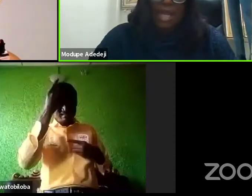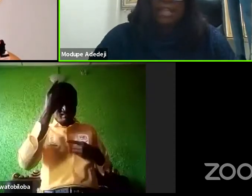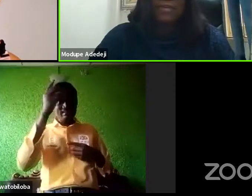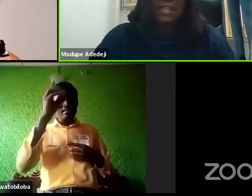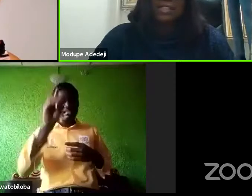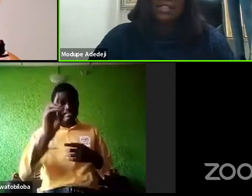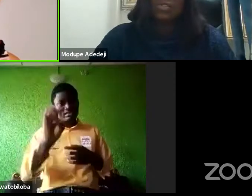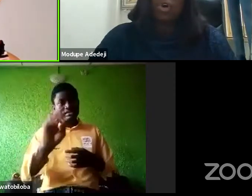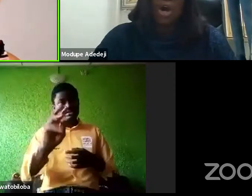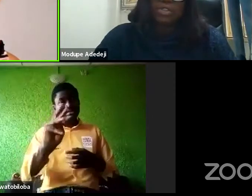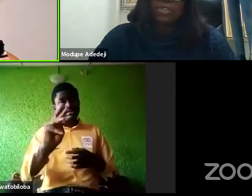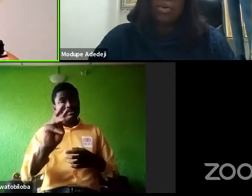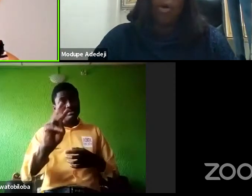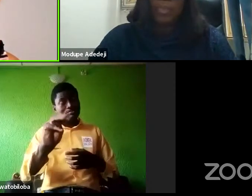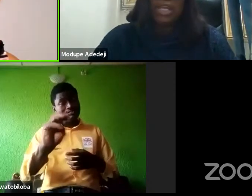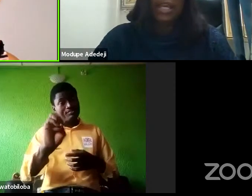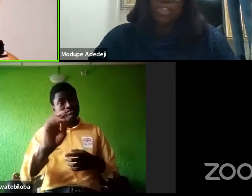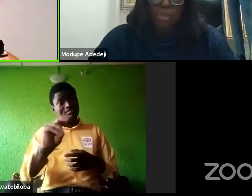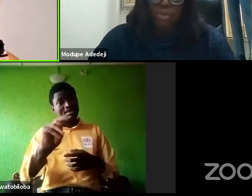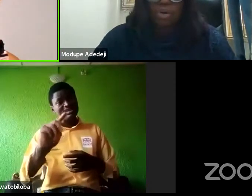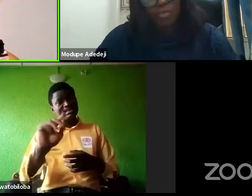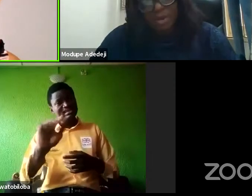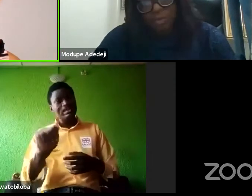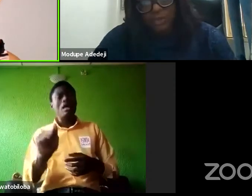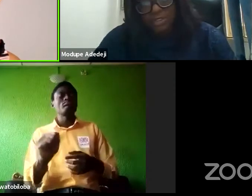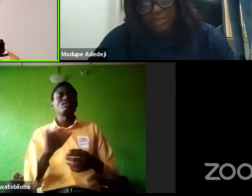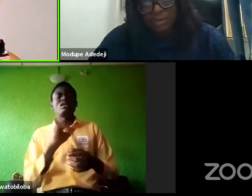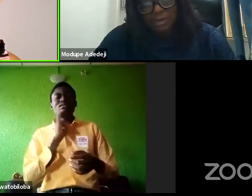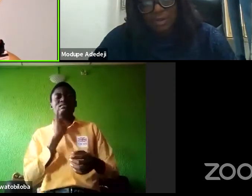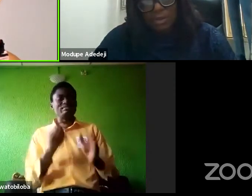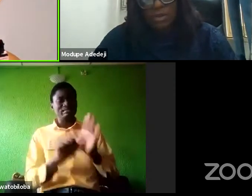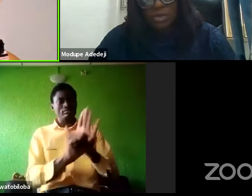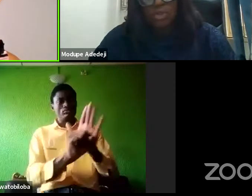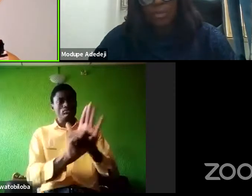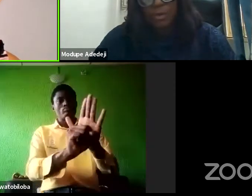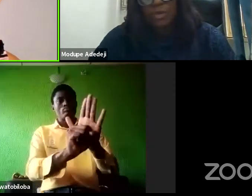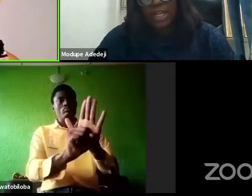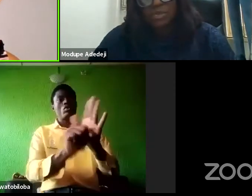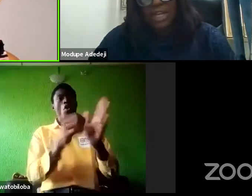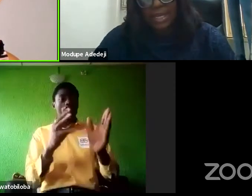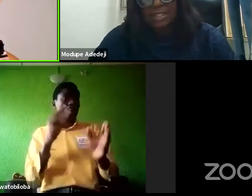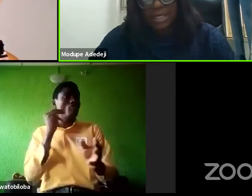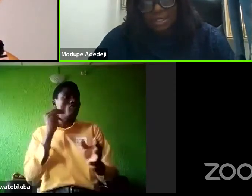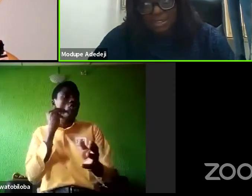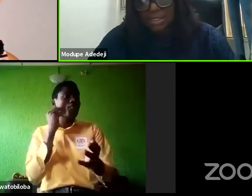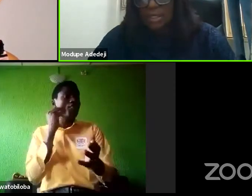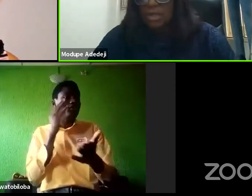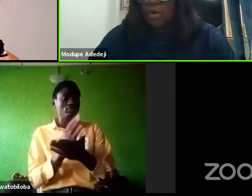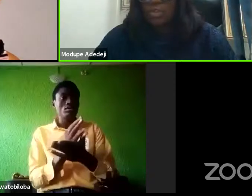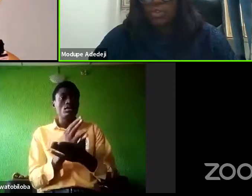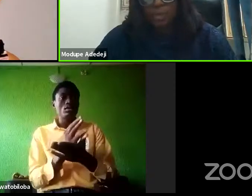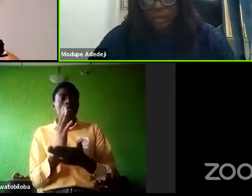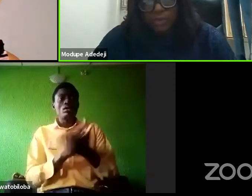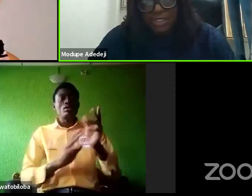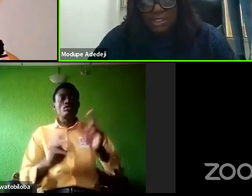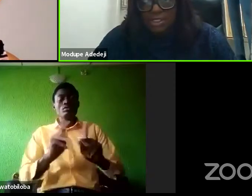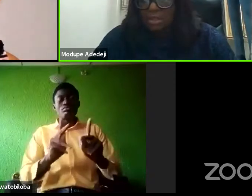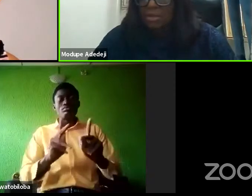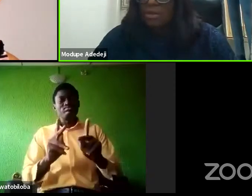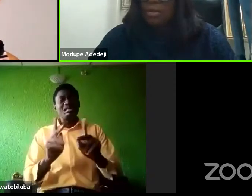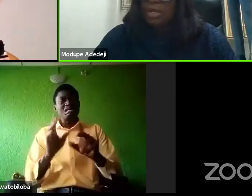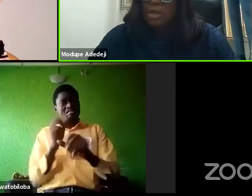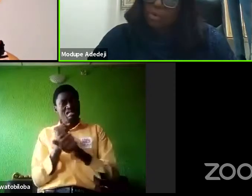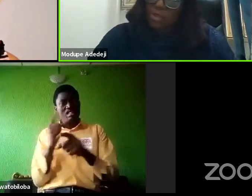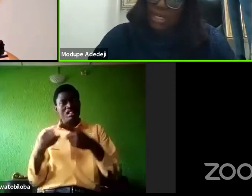menopause. In Wow. fact, it's called complication of menopause. Wow. Some people get to that extent.